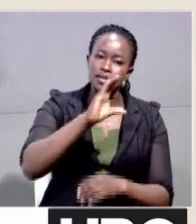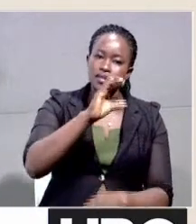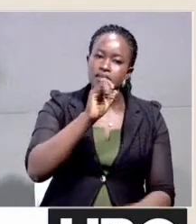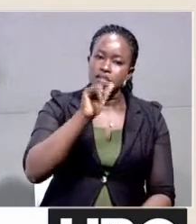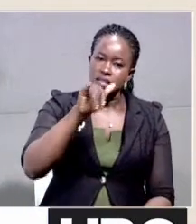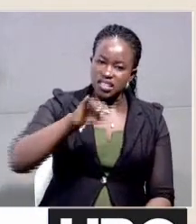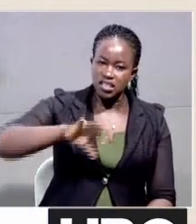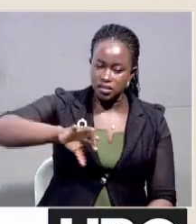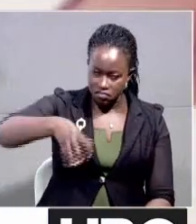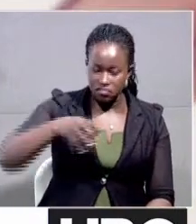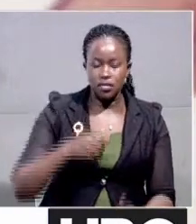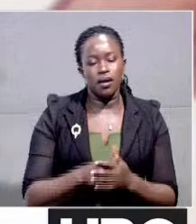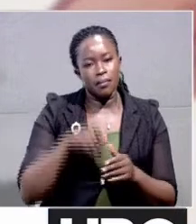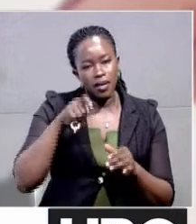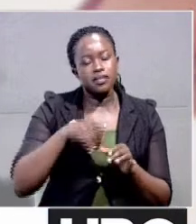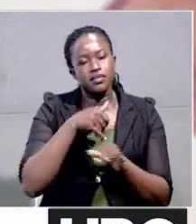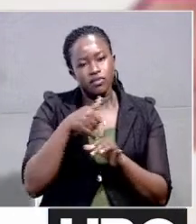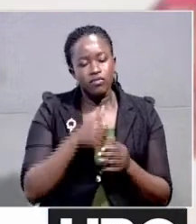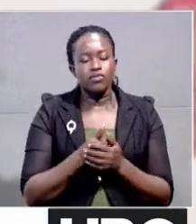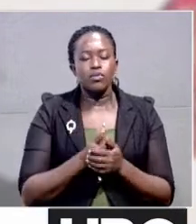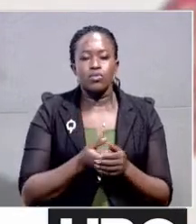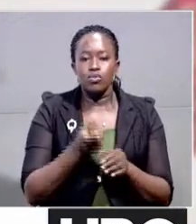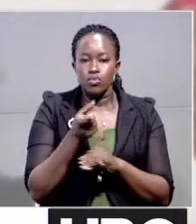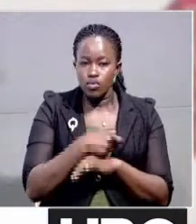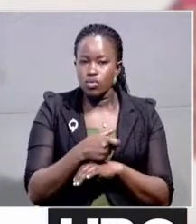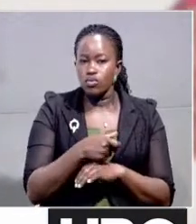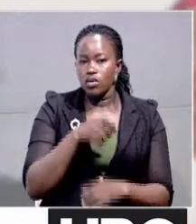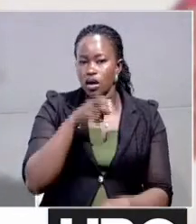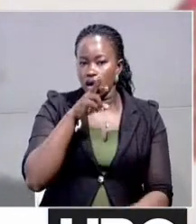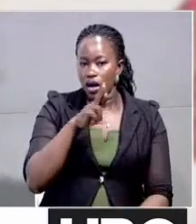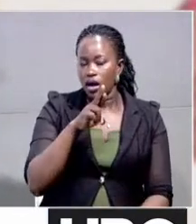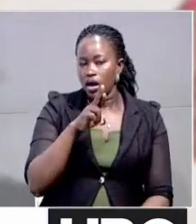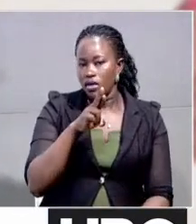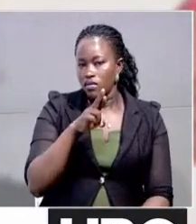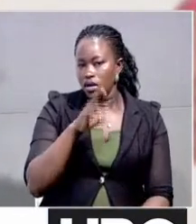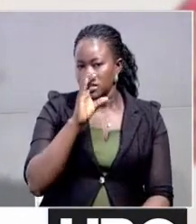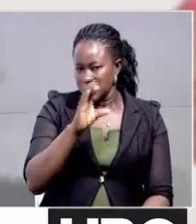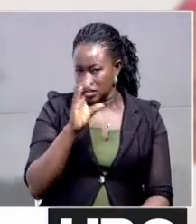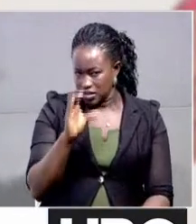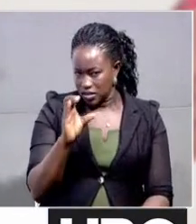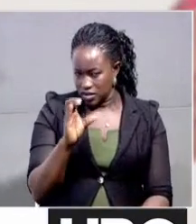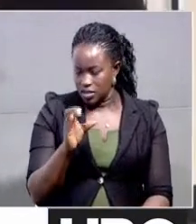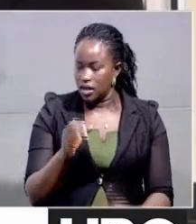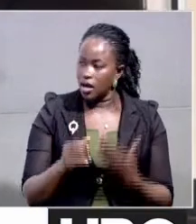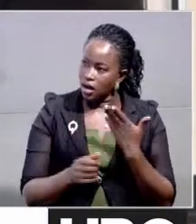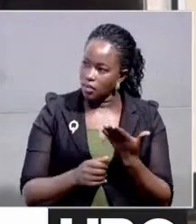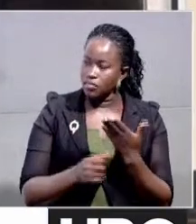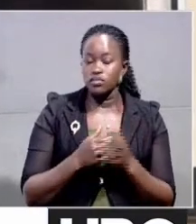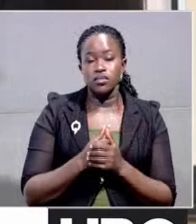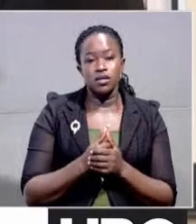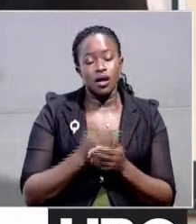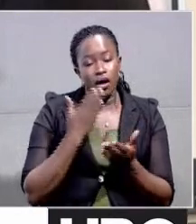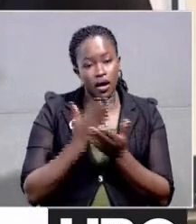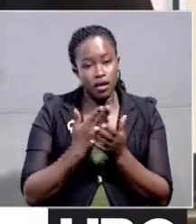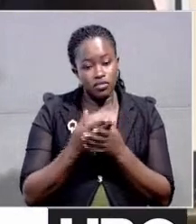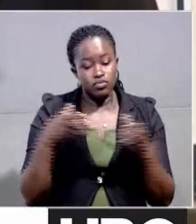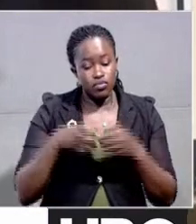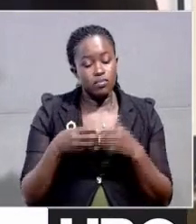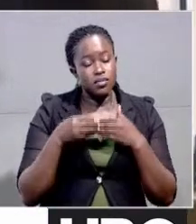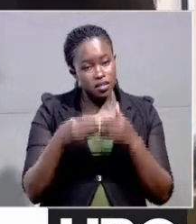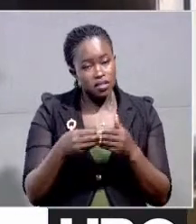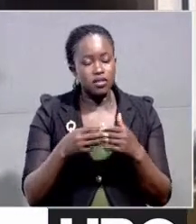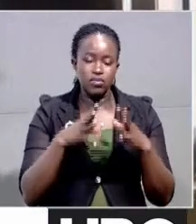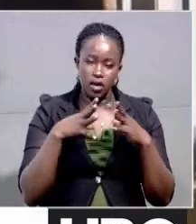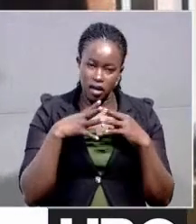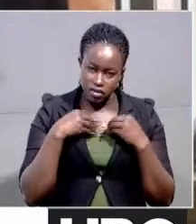project fail again? Gulu City resident City Commissioner Jane Francis Okili, among in, asked the leaders to embrace the